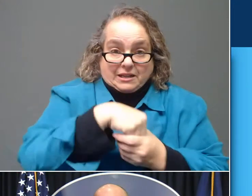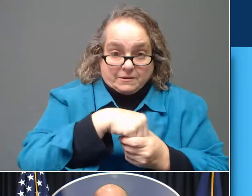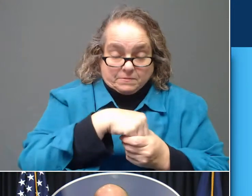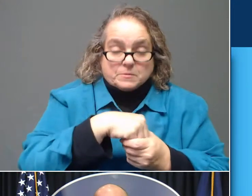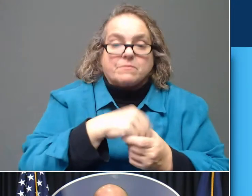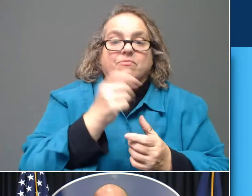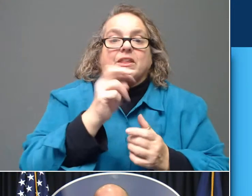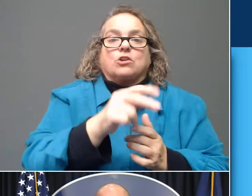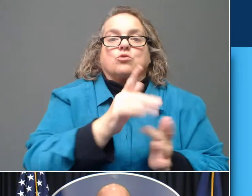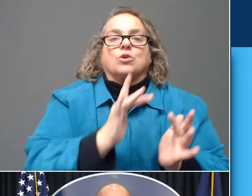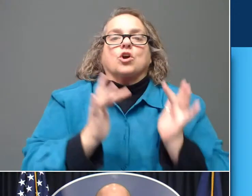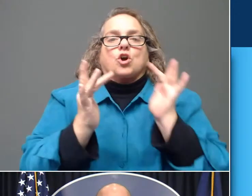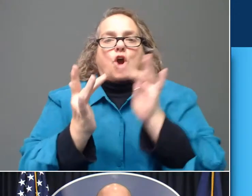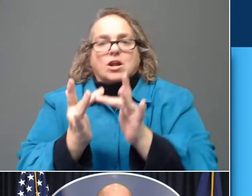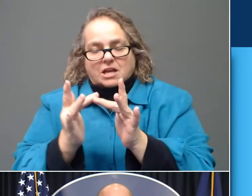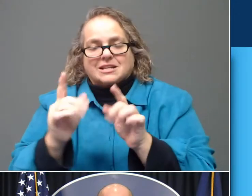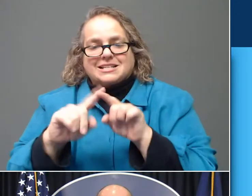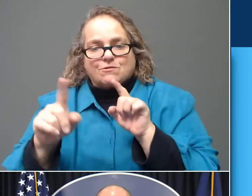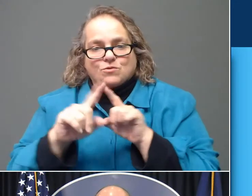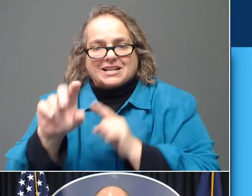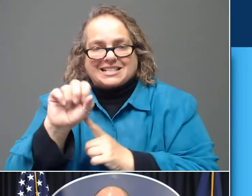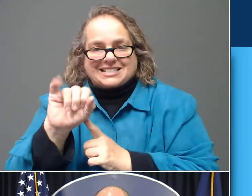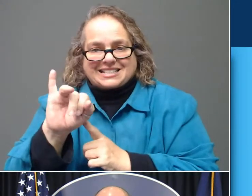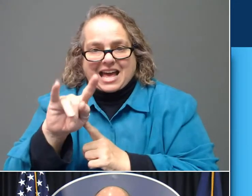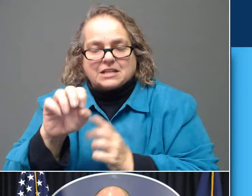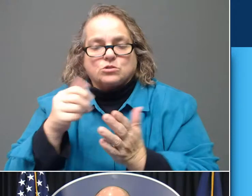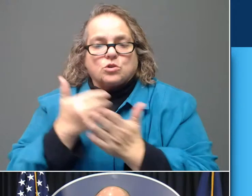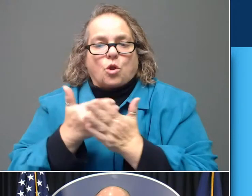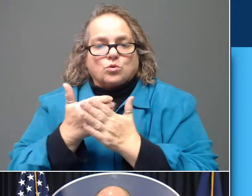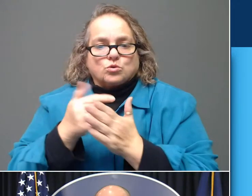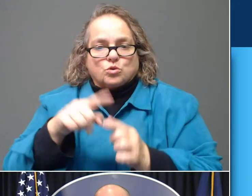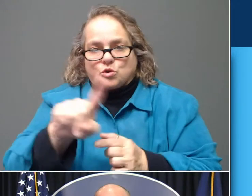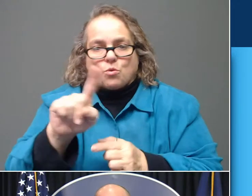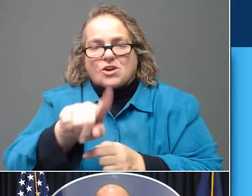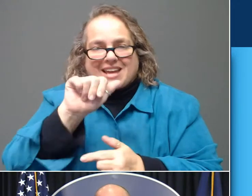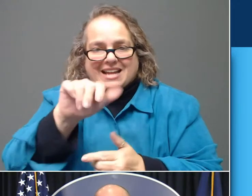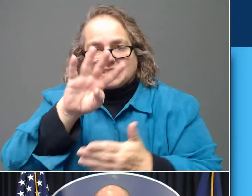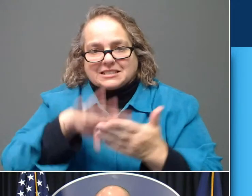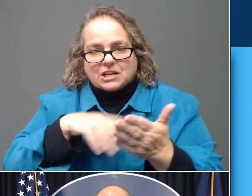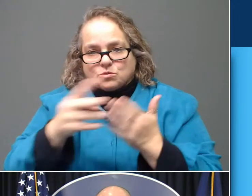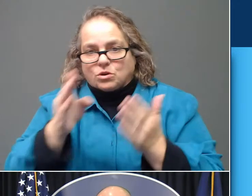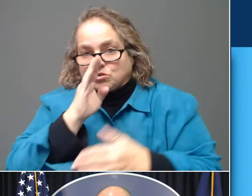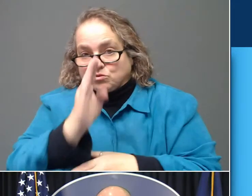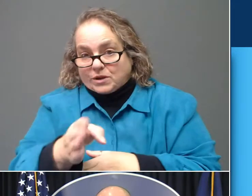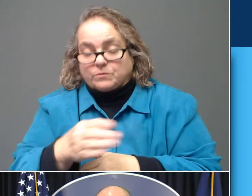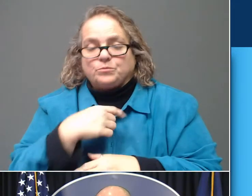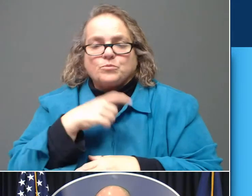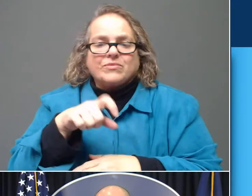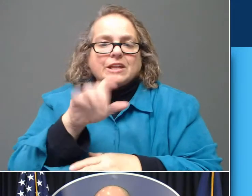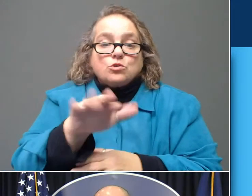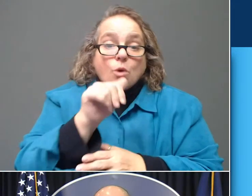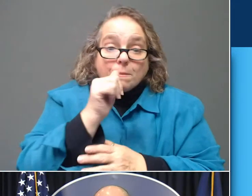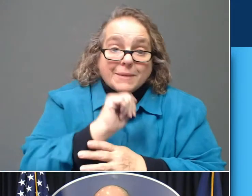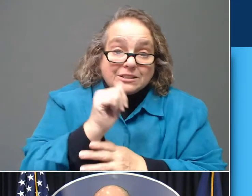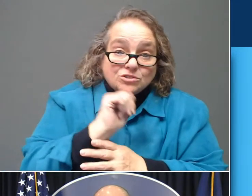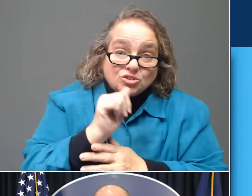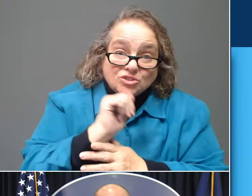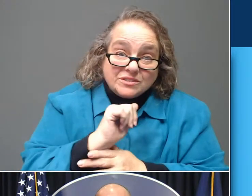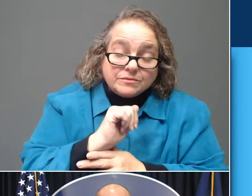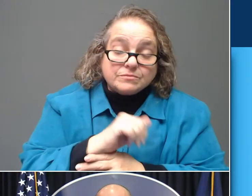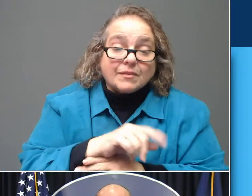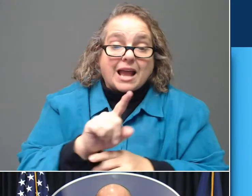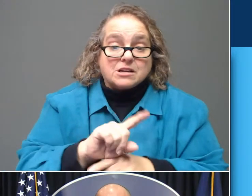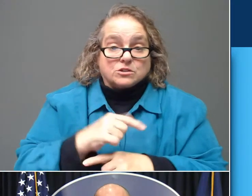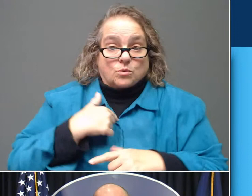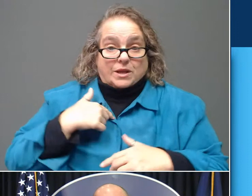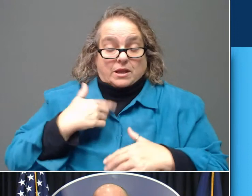contact with vaccine sites closer to you where you can schedule directly. We do need your patience, as I've said. As we ramp up the vaccine